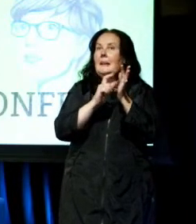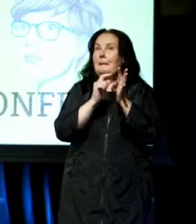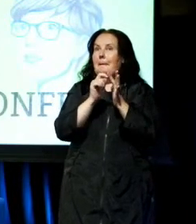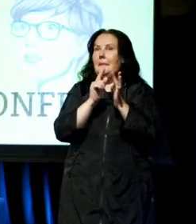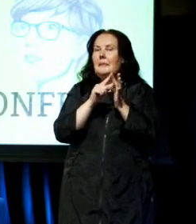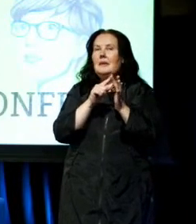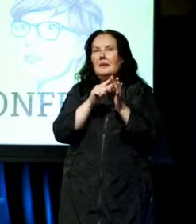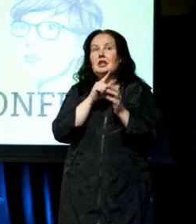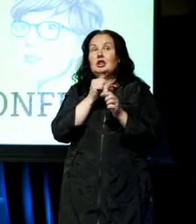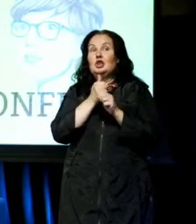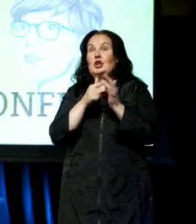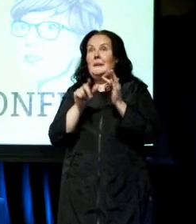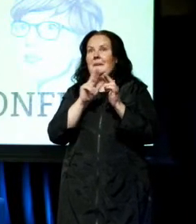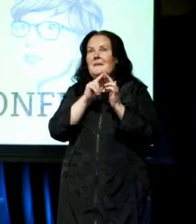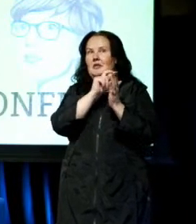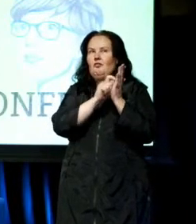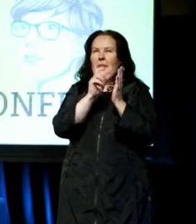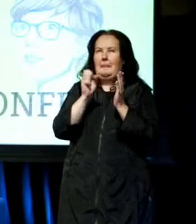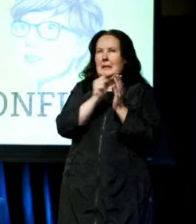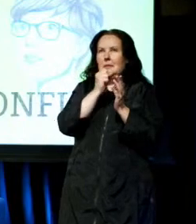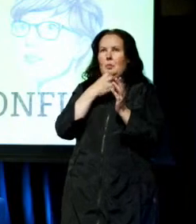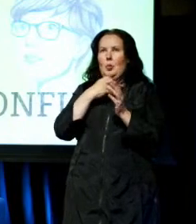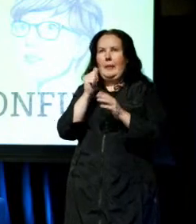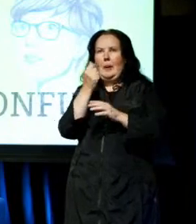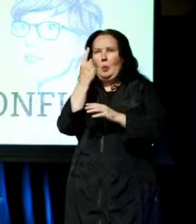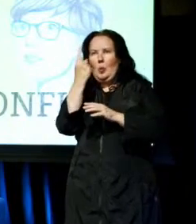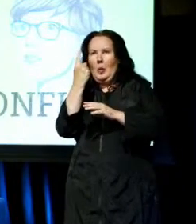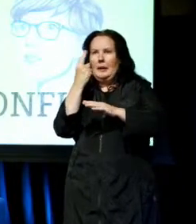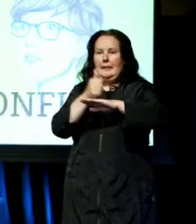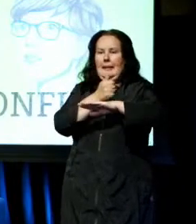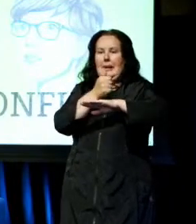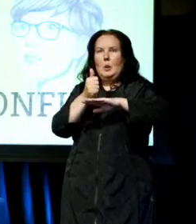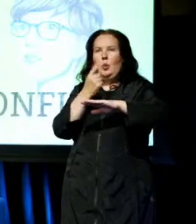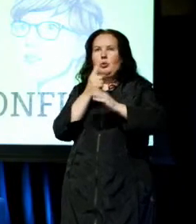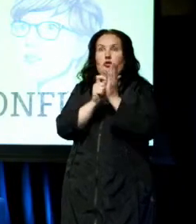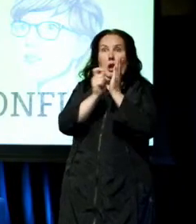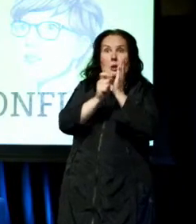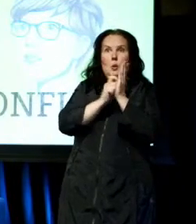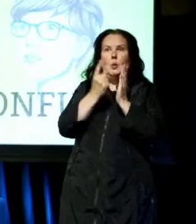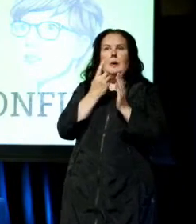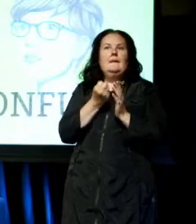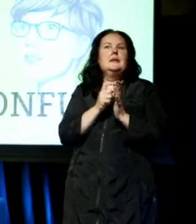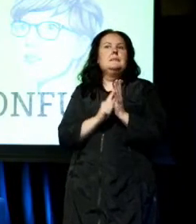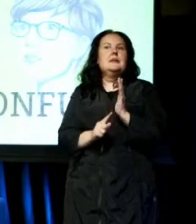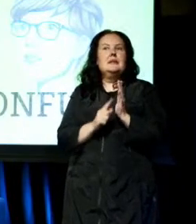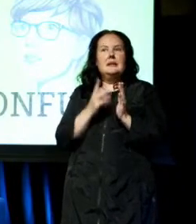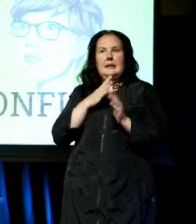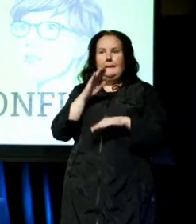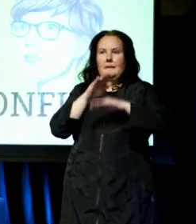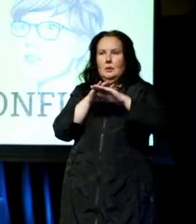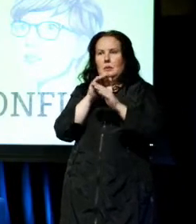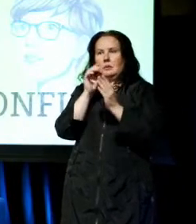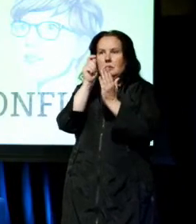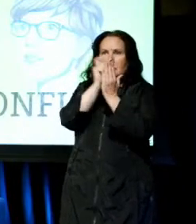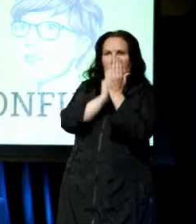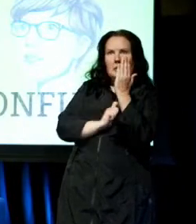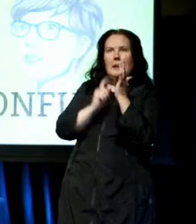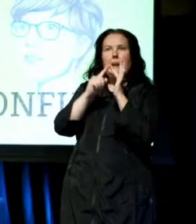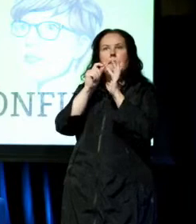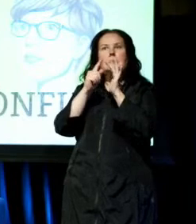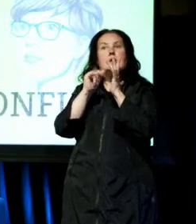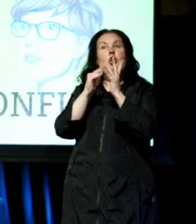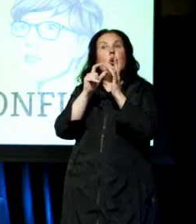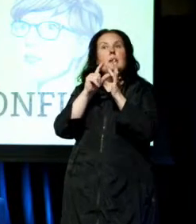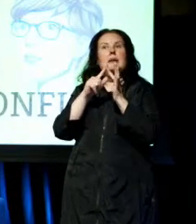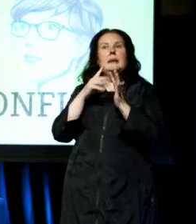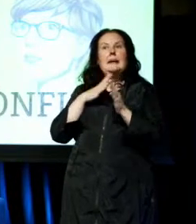necessity to cast more than one token disabled writer by creating a whole episode that needed content. So